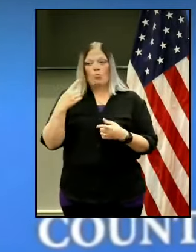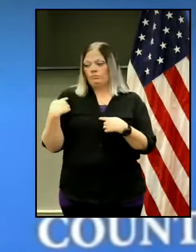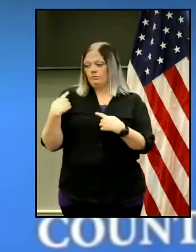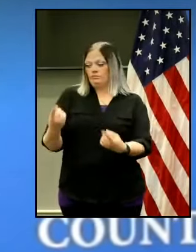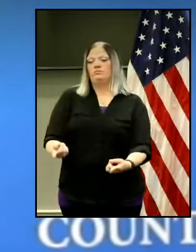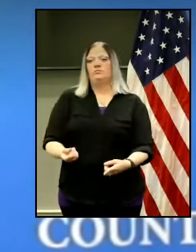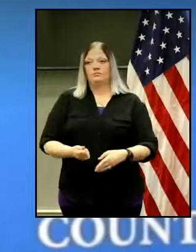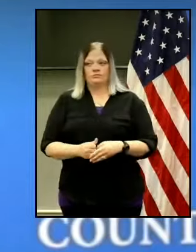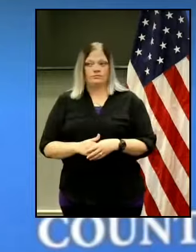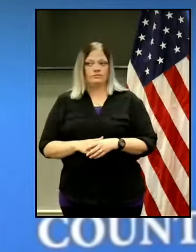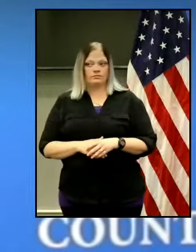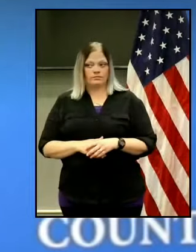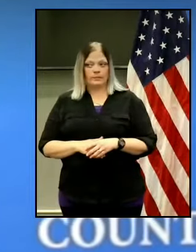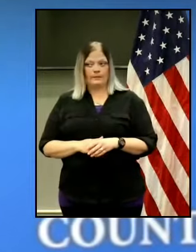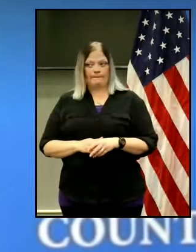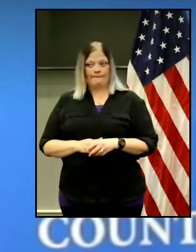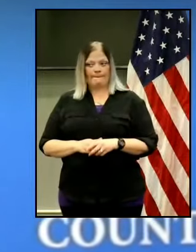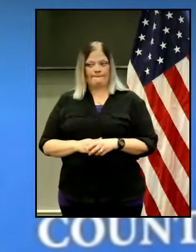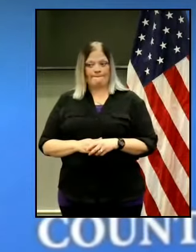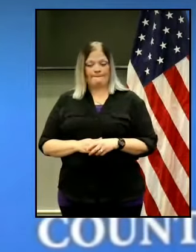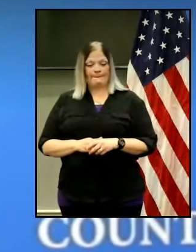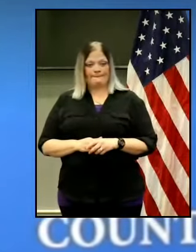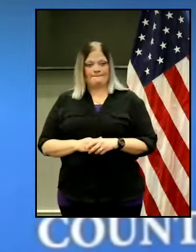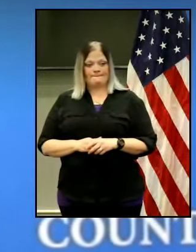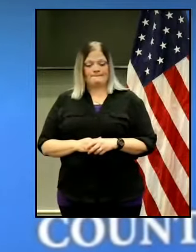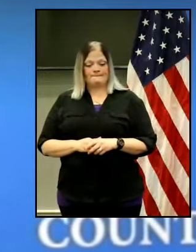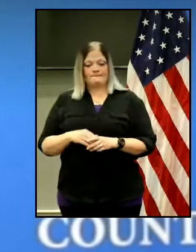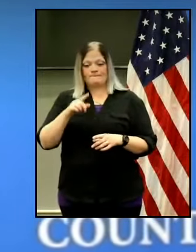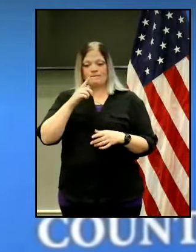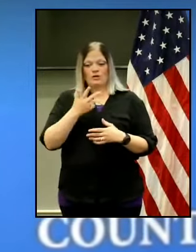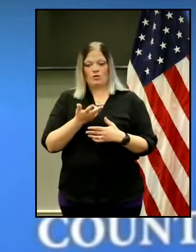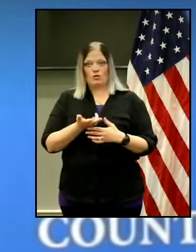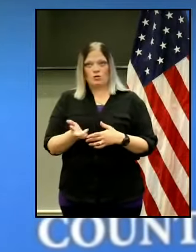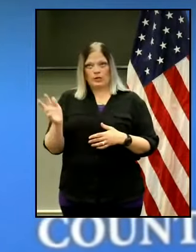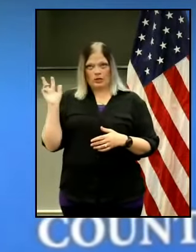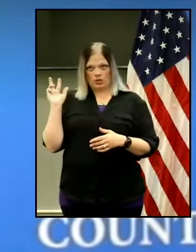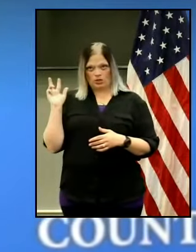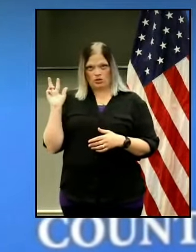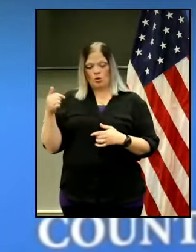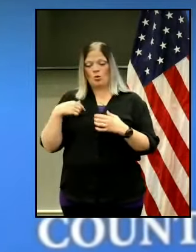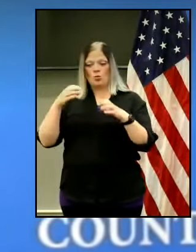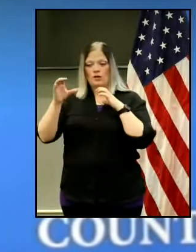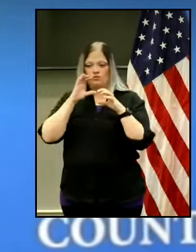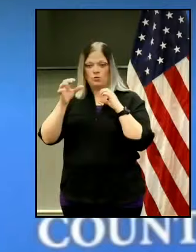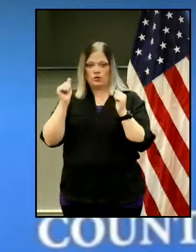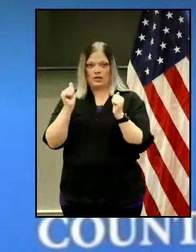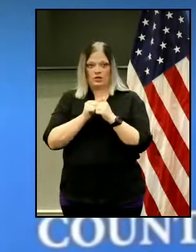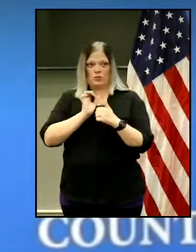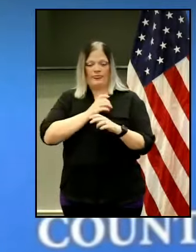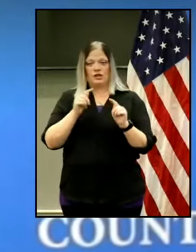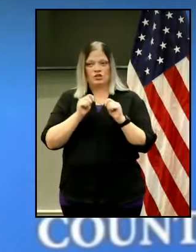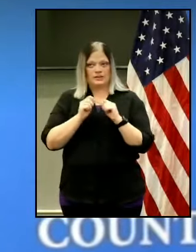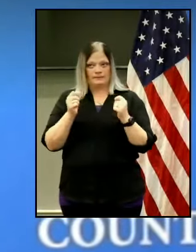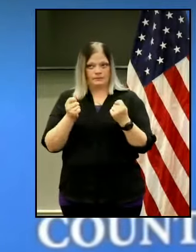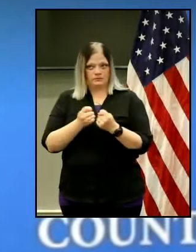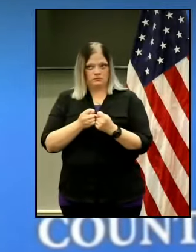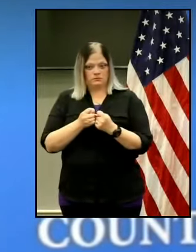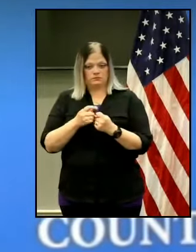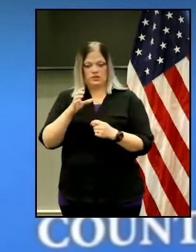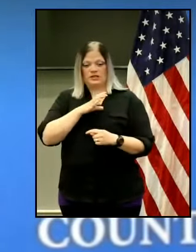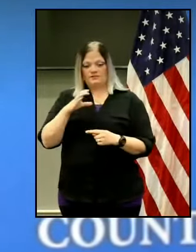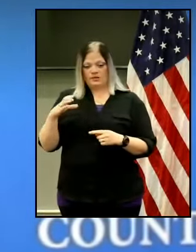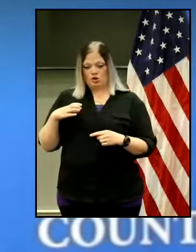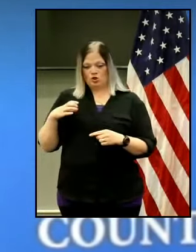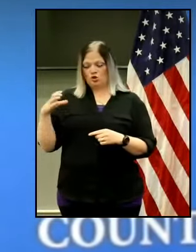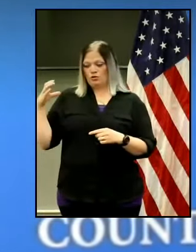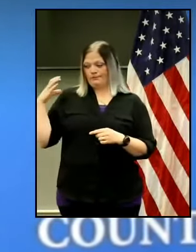period. We actually, 3 weeks ago, I communicated with our team, our commissioners and